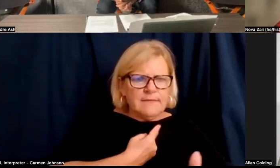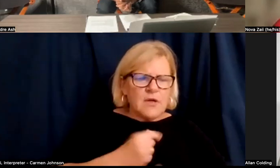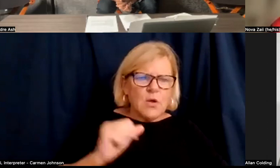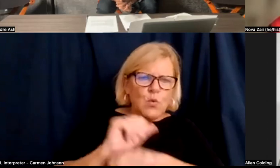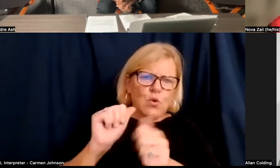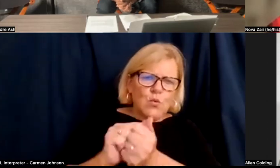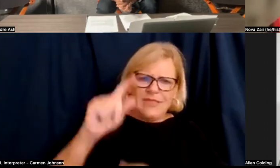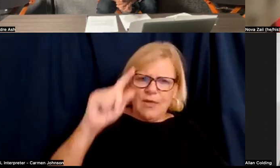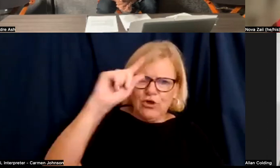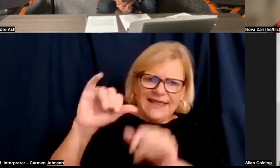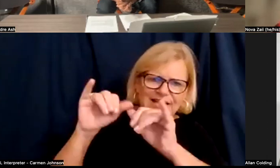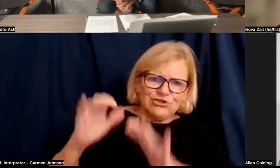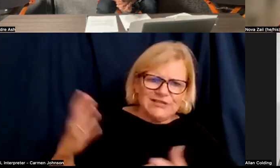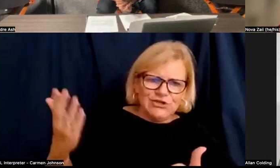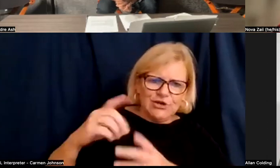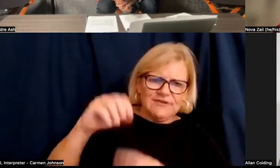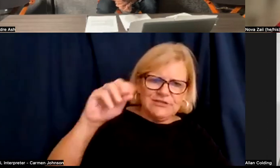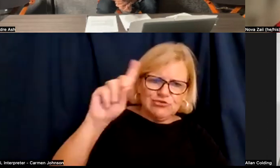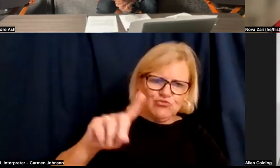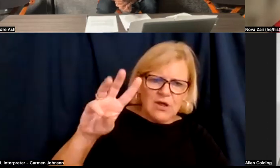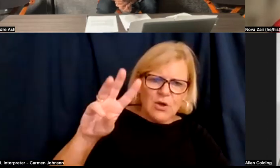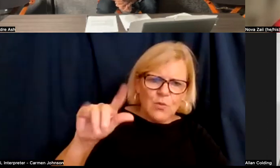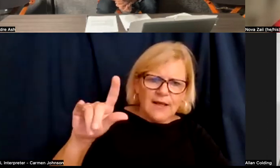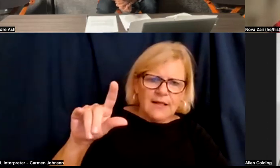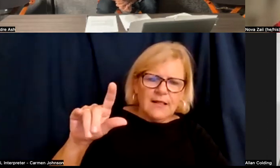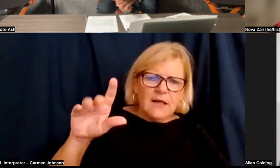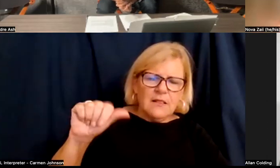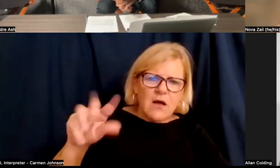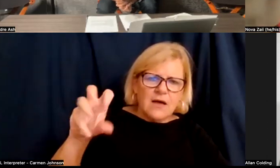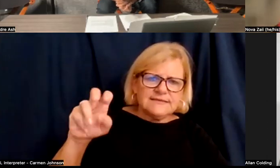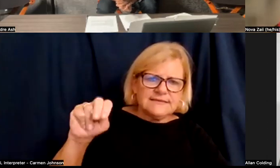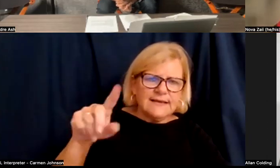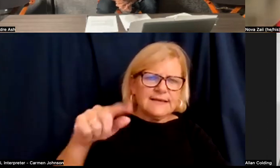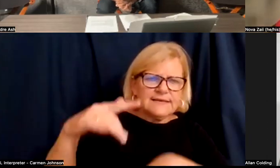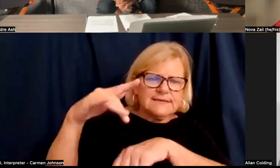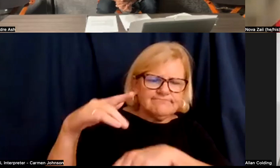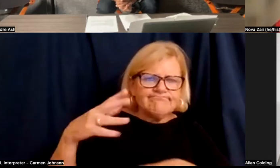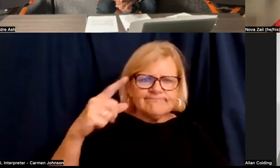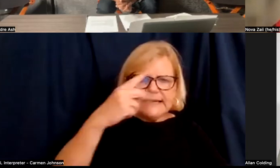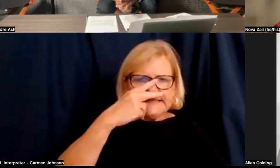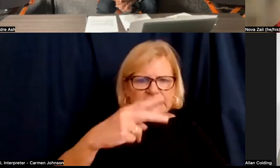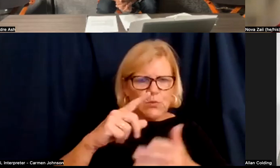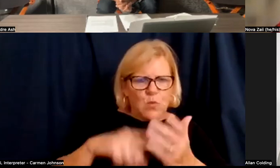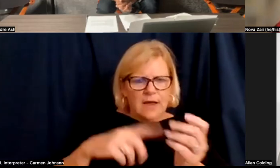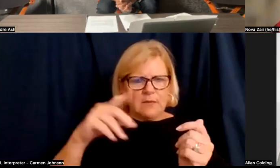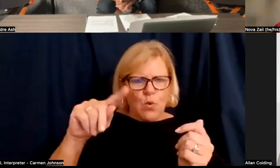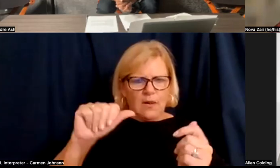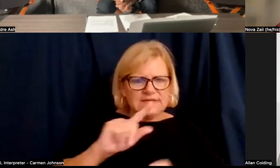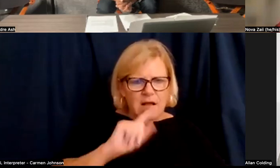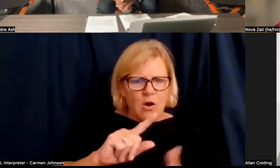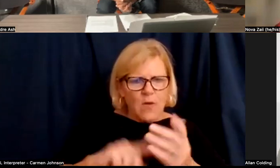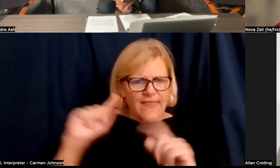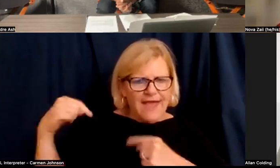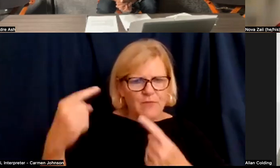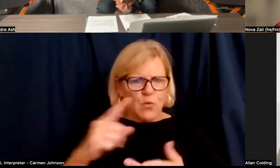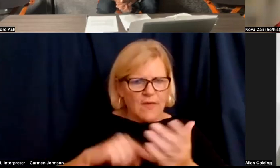here in Detroit, Will Lawson. He goes by Gallons, who's been tapping into the vision of what the portals are, what they have been,